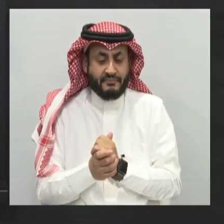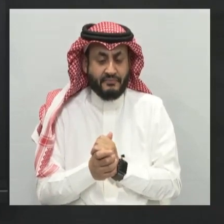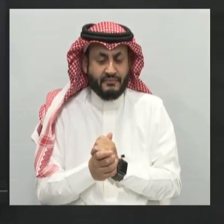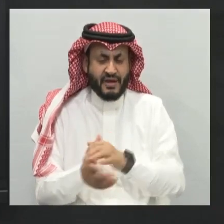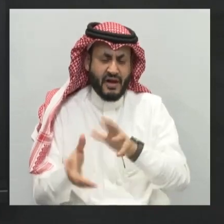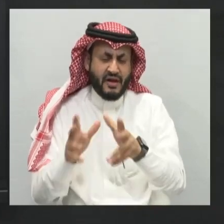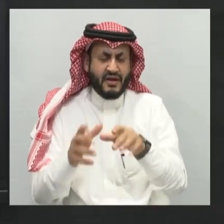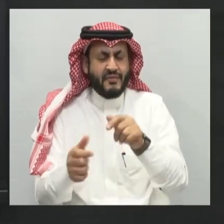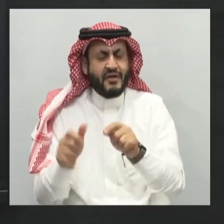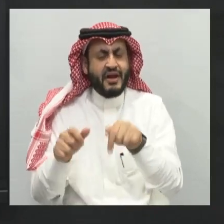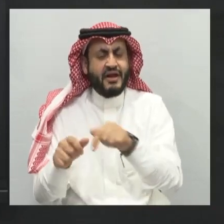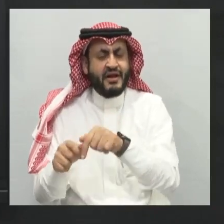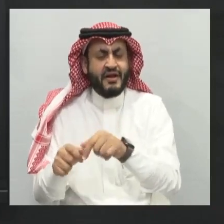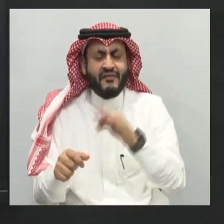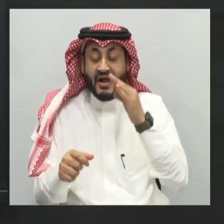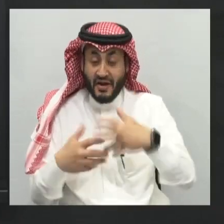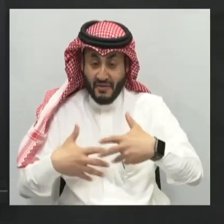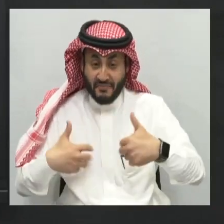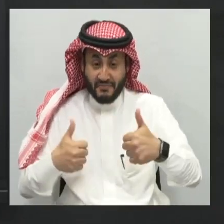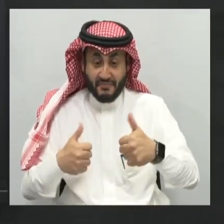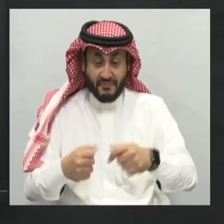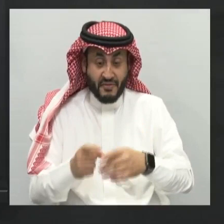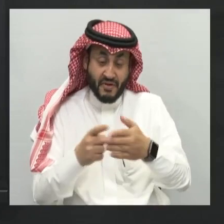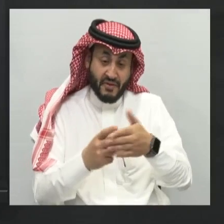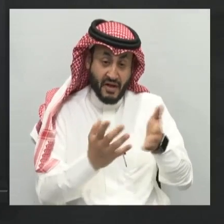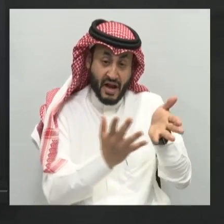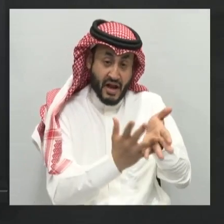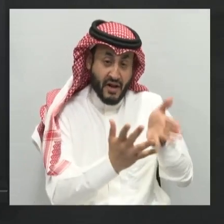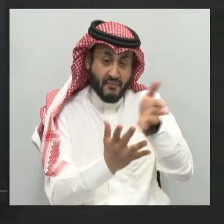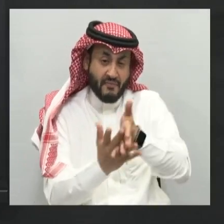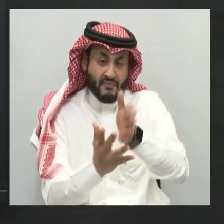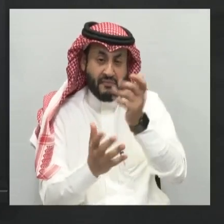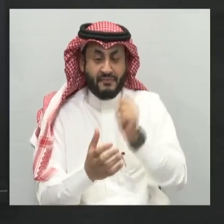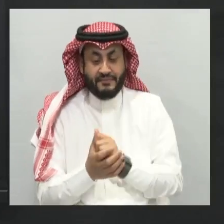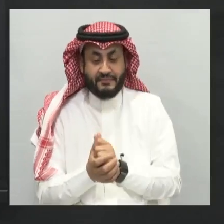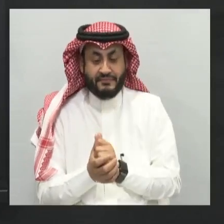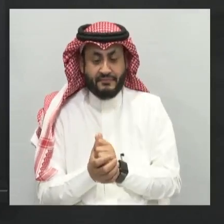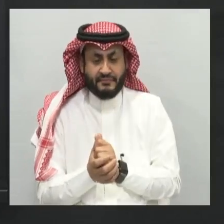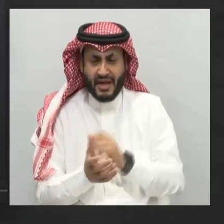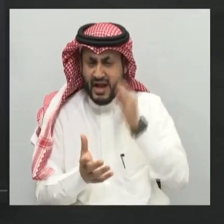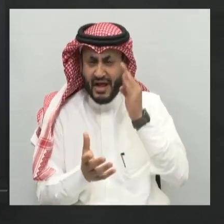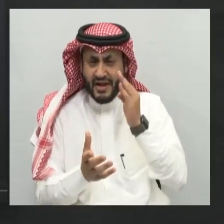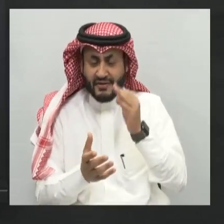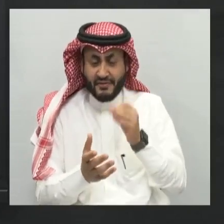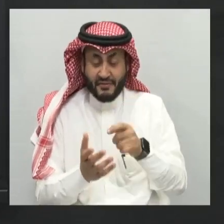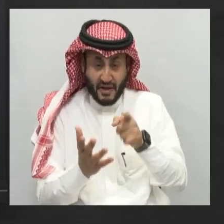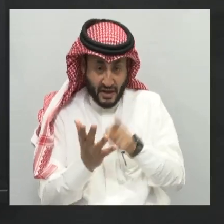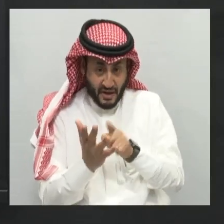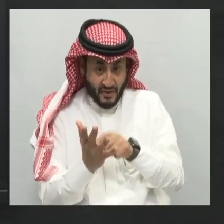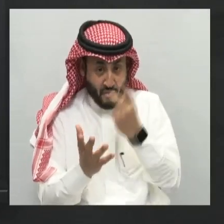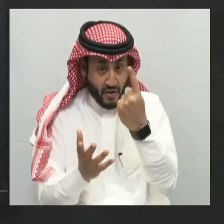days here that have interesting sounds, either at the beginning or the middle. Does a sound always begin with one